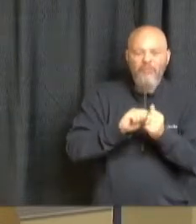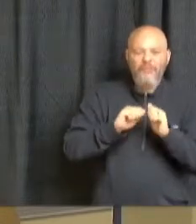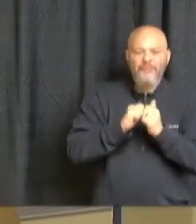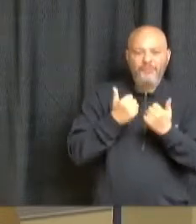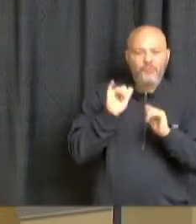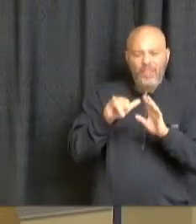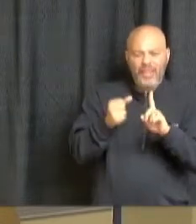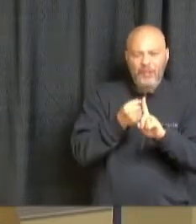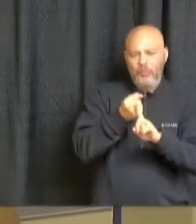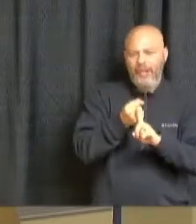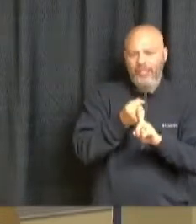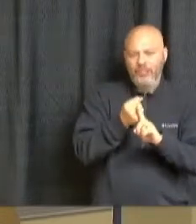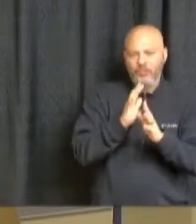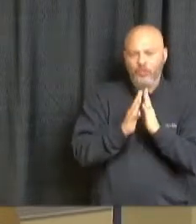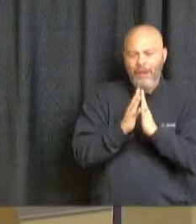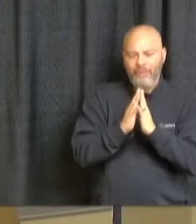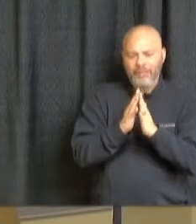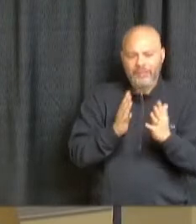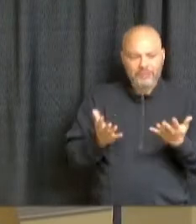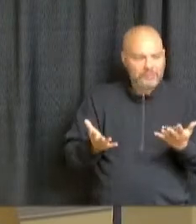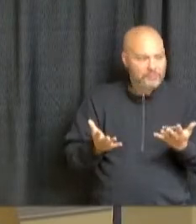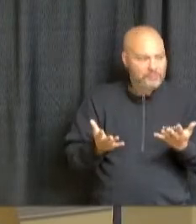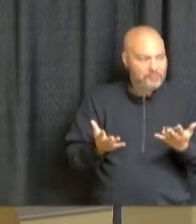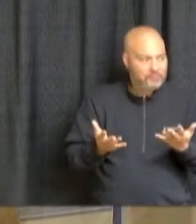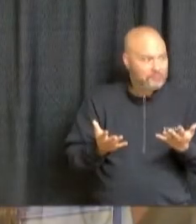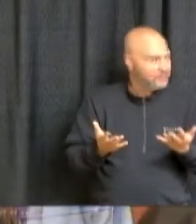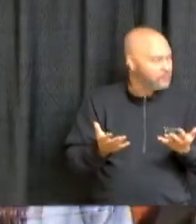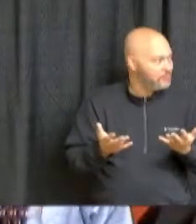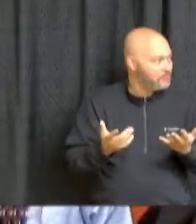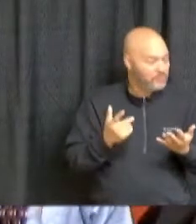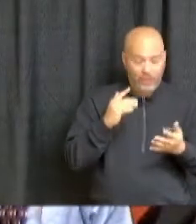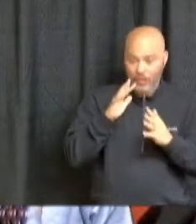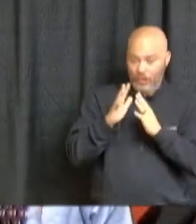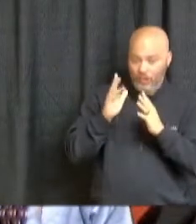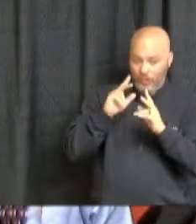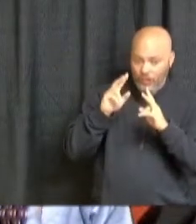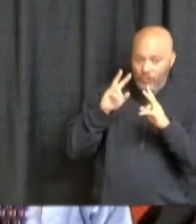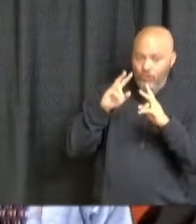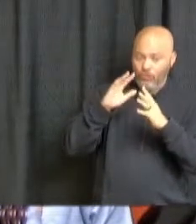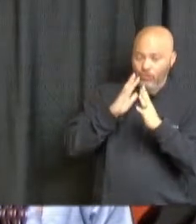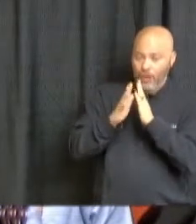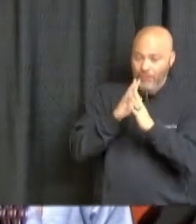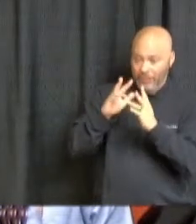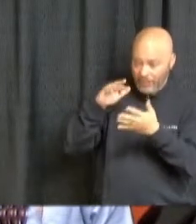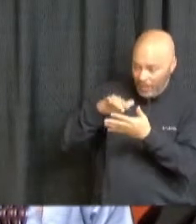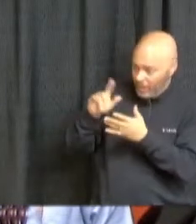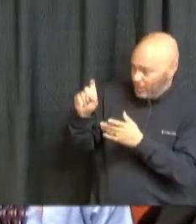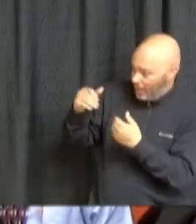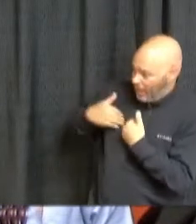that impact? I don't know if it's Do you been know a by traffic chance? study, Cal, or?